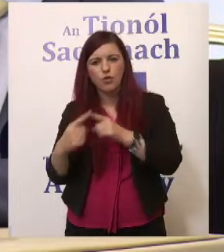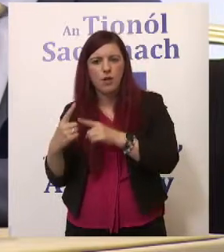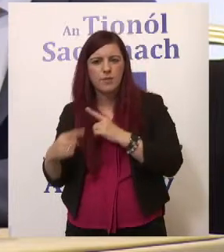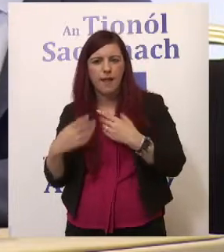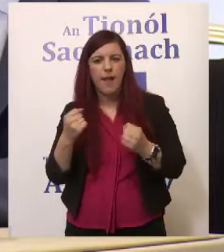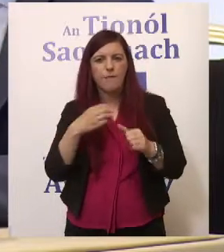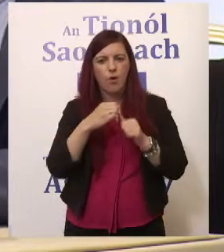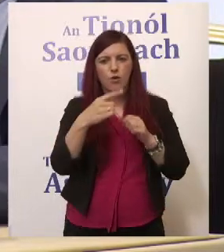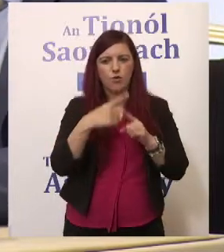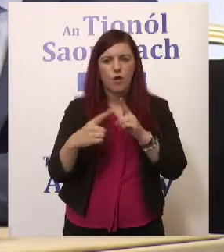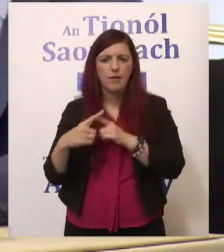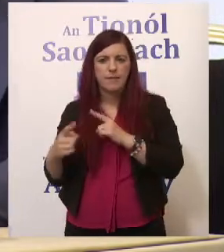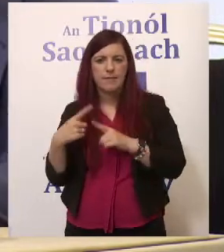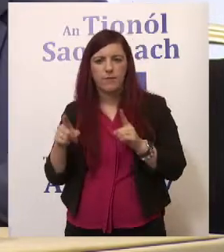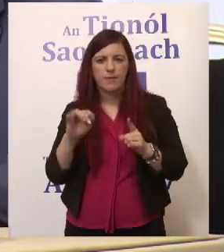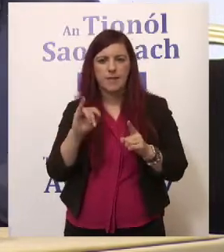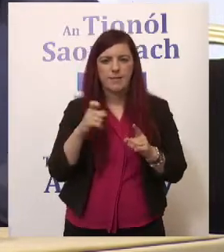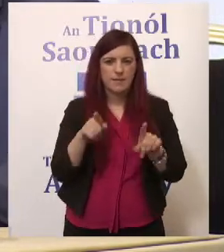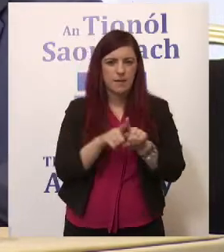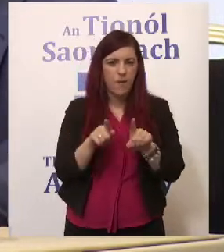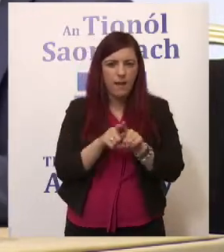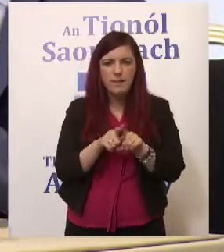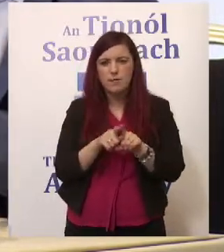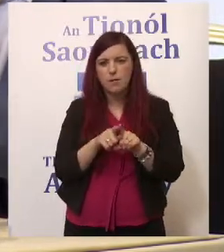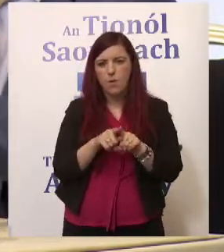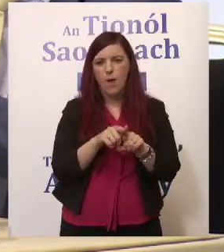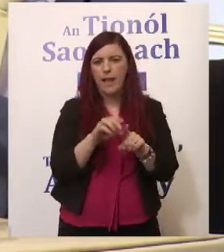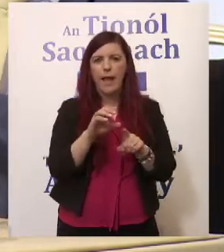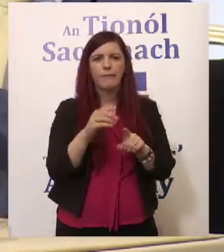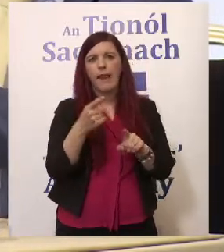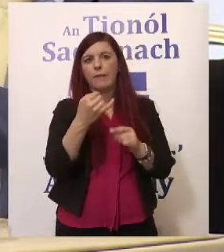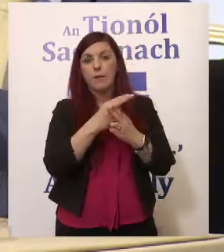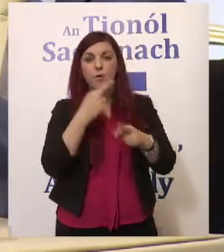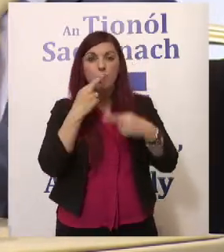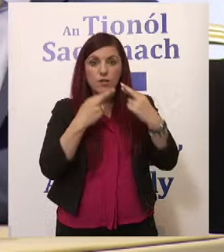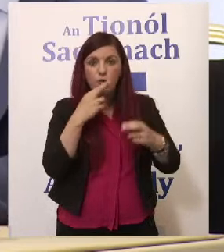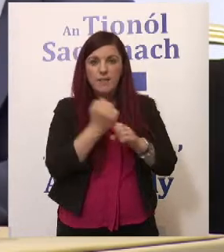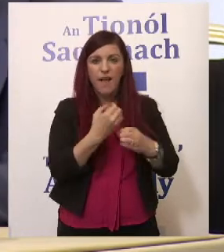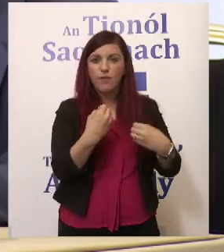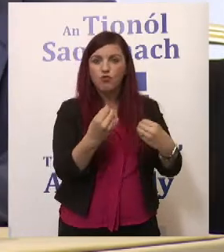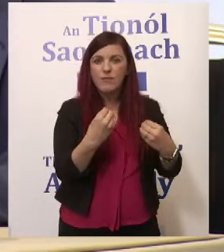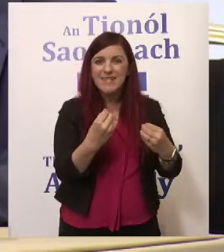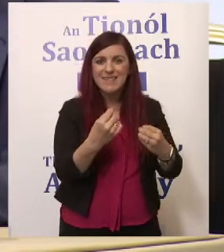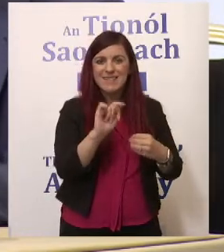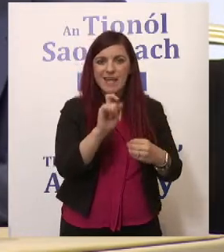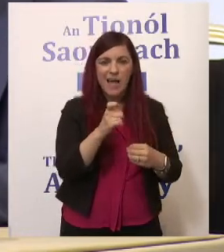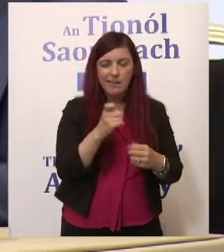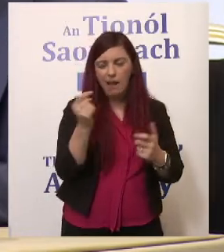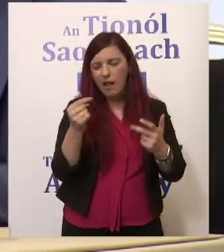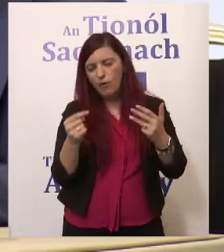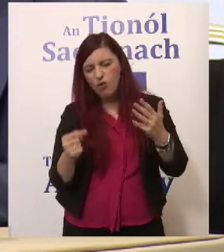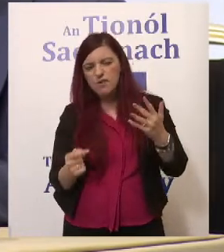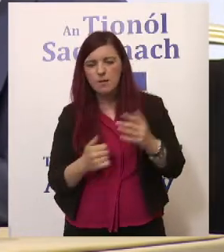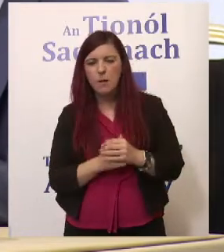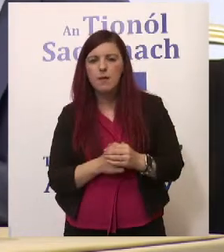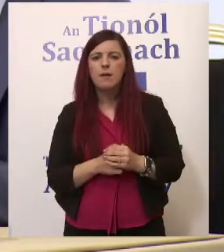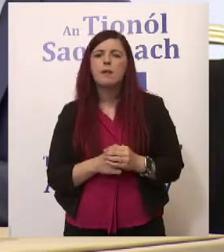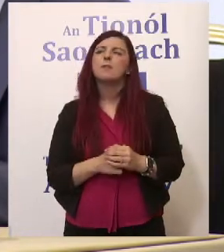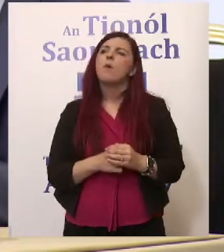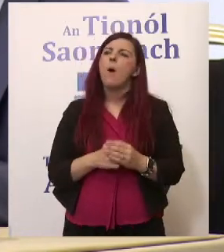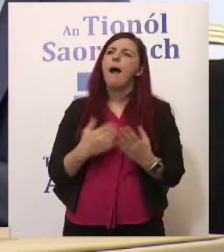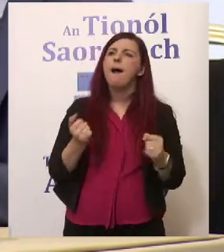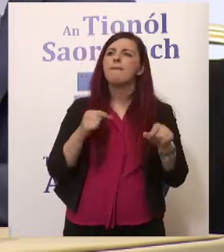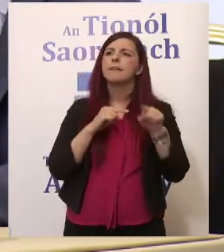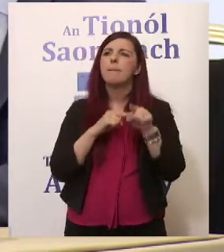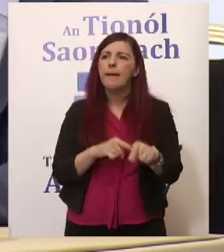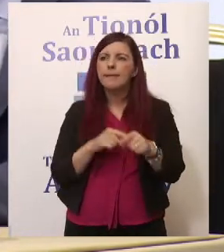other kind of grease taxes and other things as well, and charges for the stuff you have outside your premises. So there's sort of a reliance